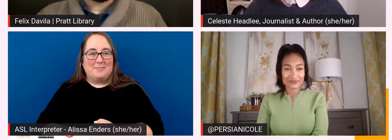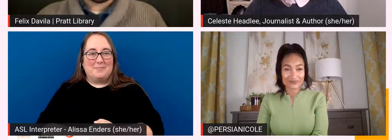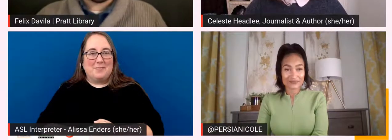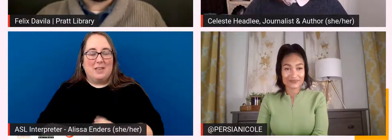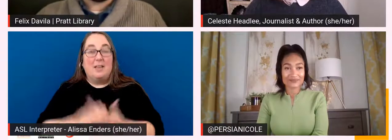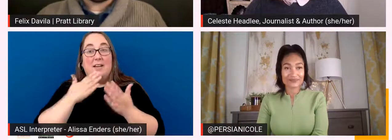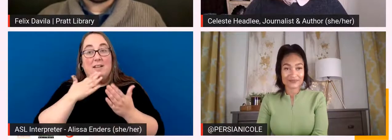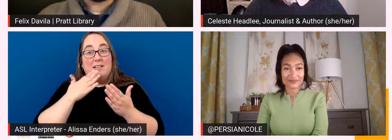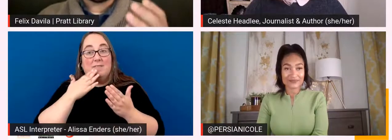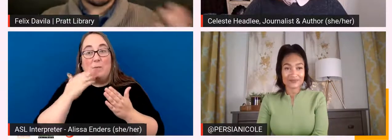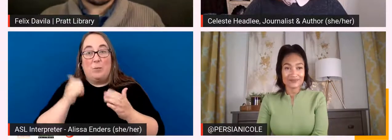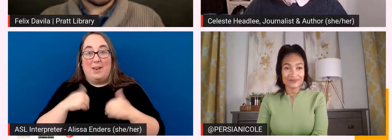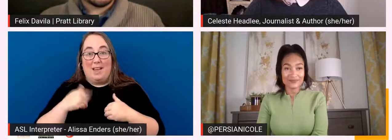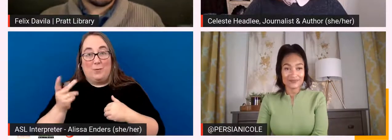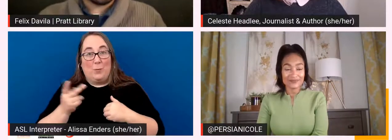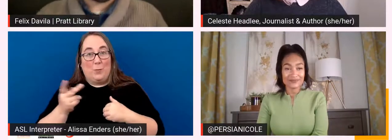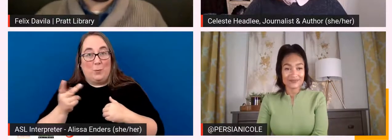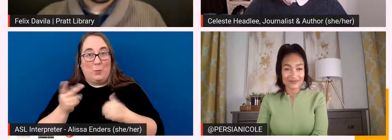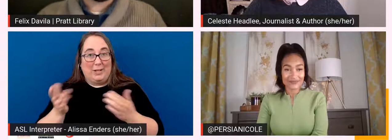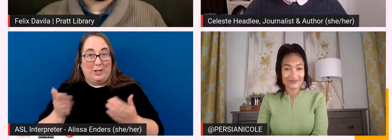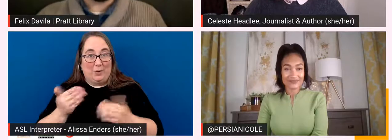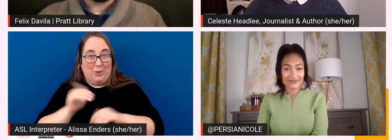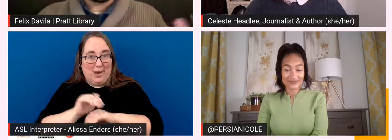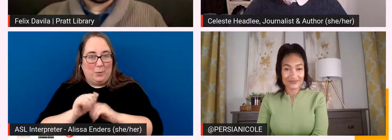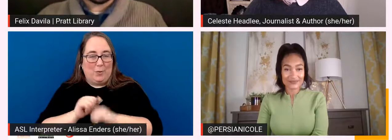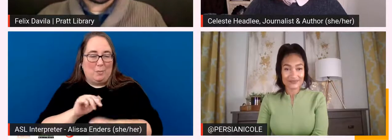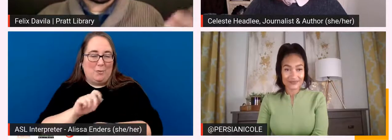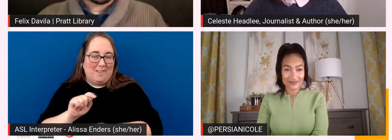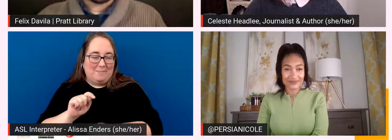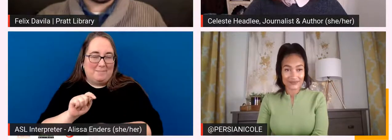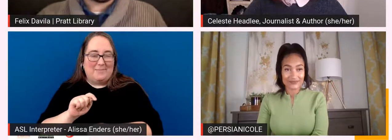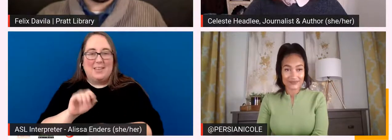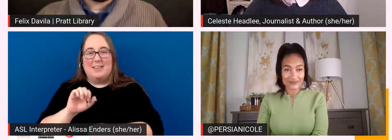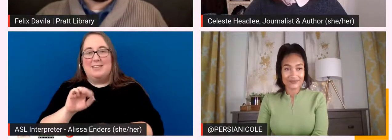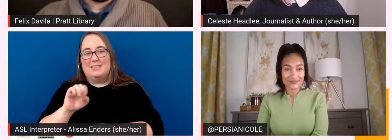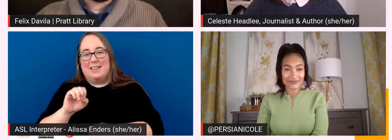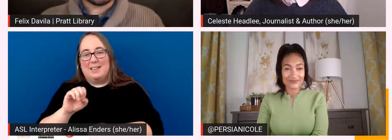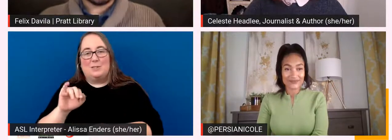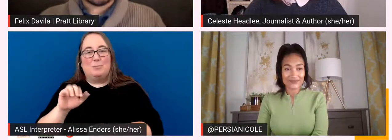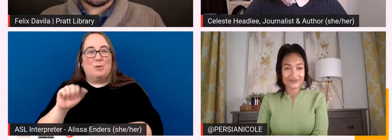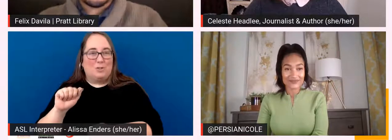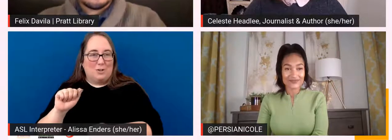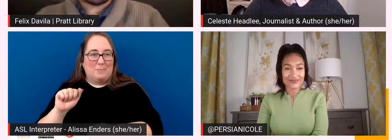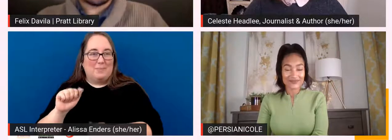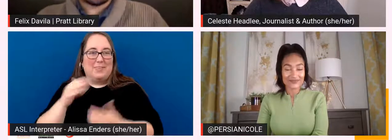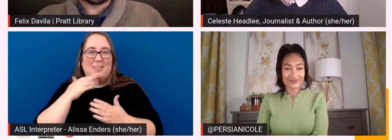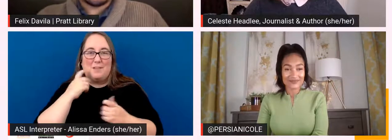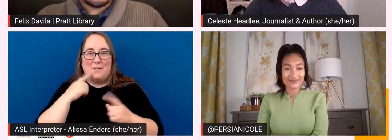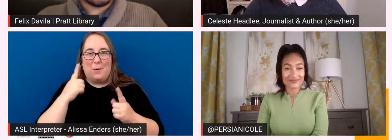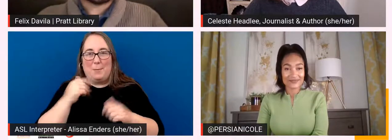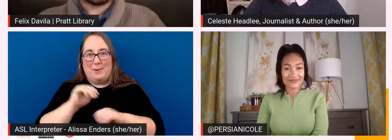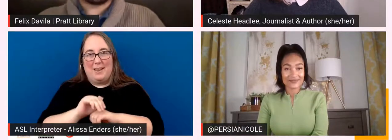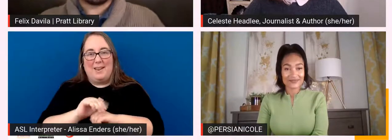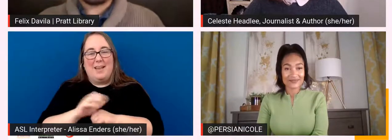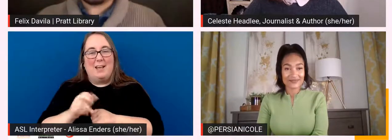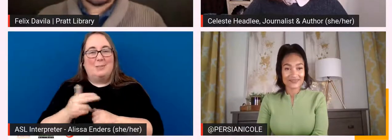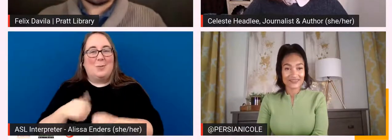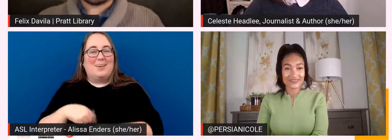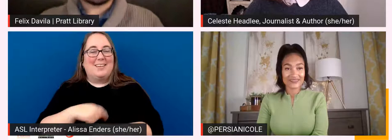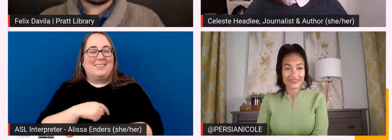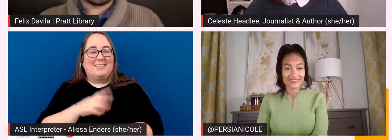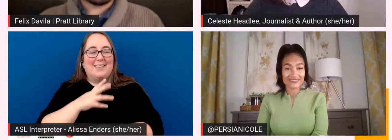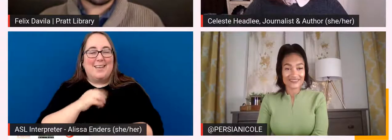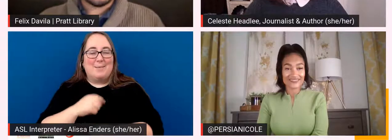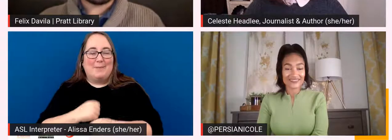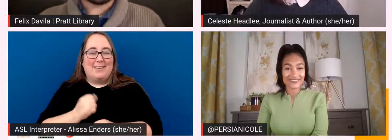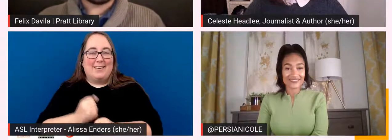that we were able to have you guys here with the Pratts. So Celeste, Persia, thank you for coming out and joining us and making